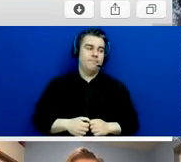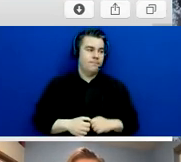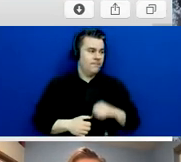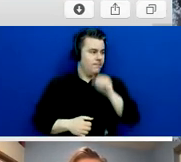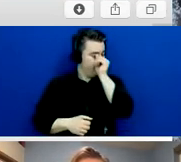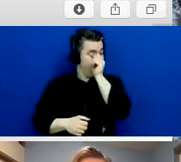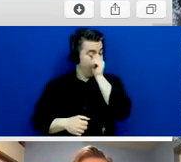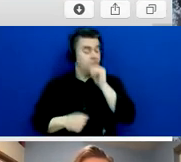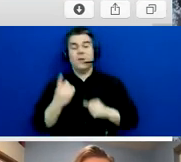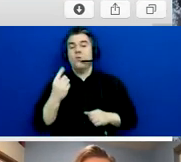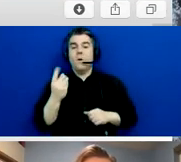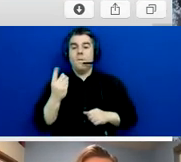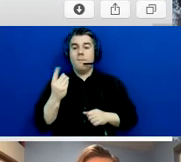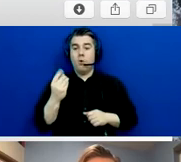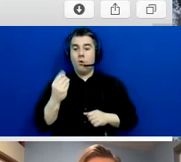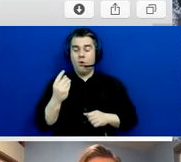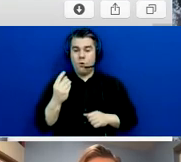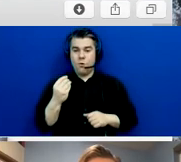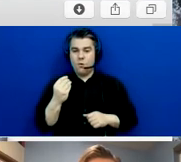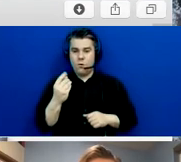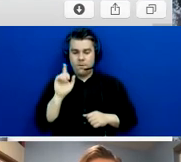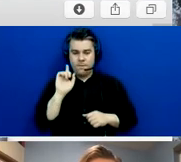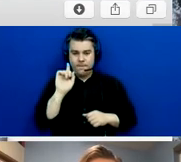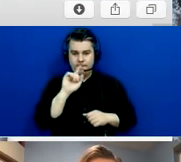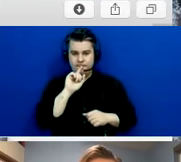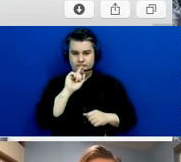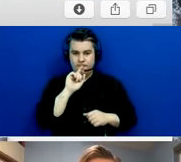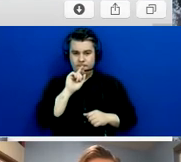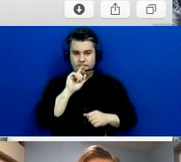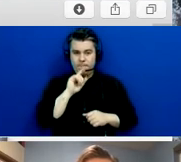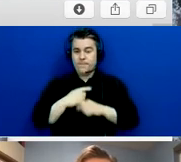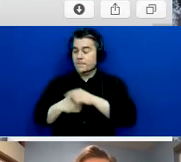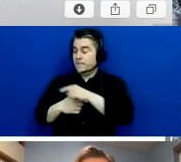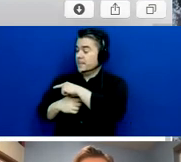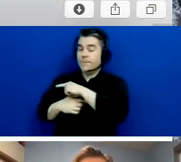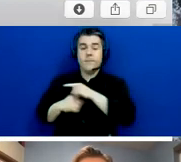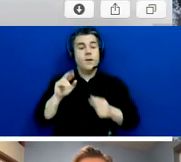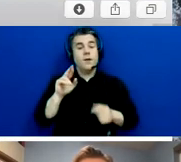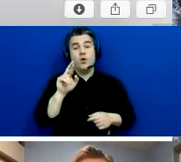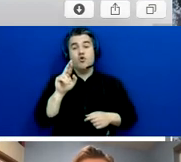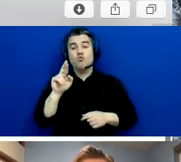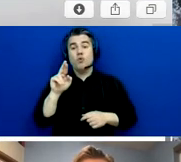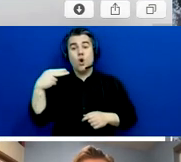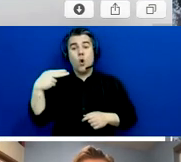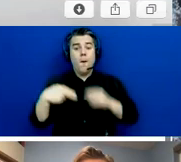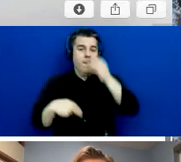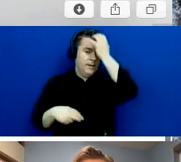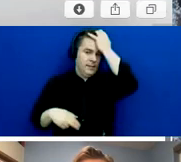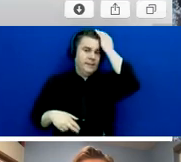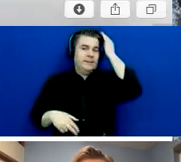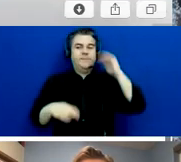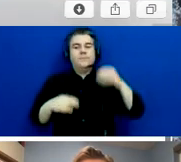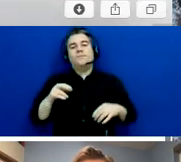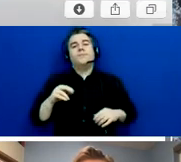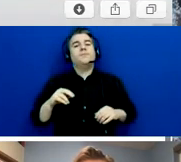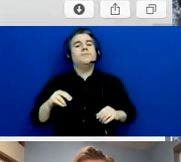Oh, one more thing I wanted to point out. Hold on just a second. In Renewed Hope is there is this